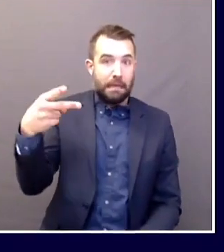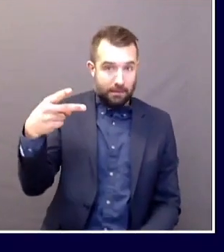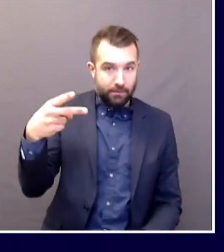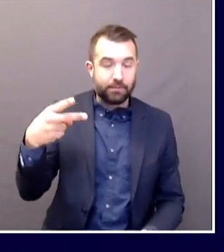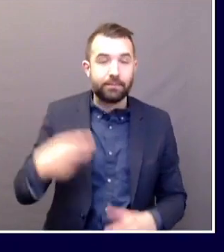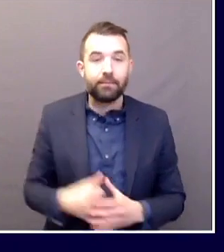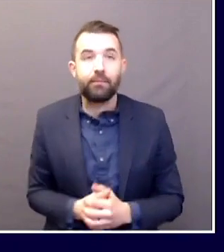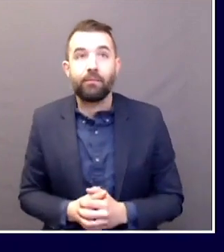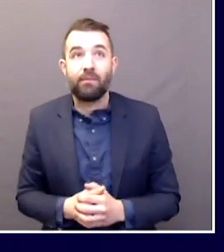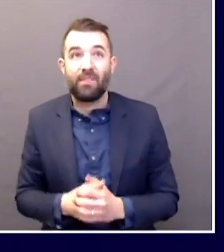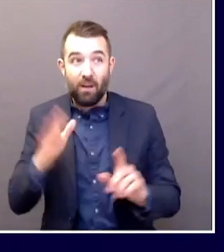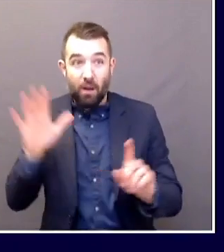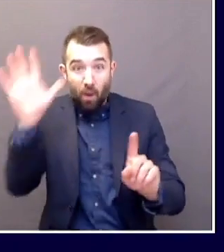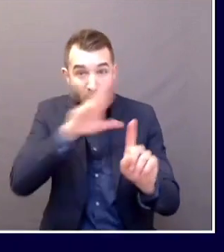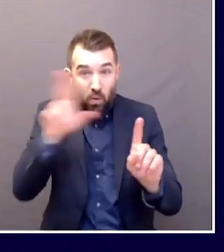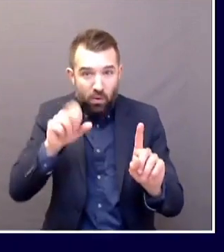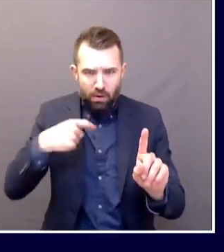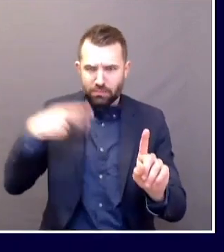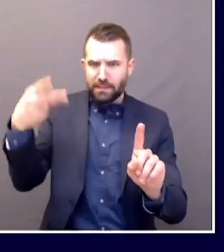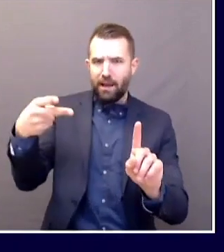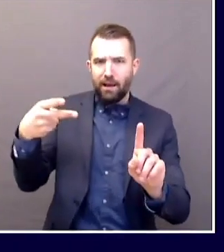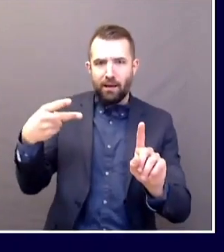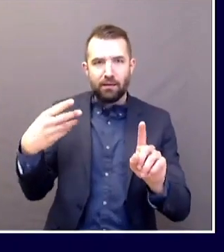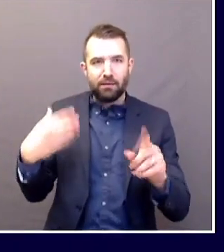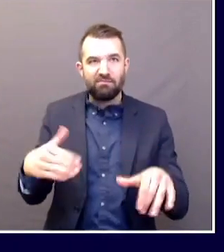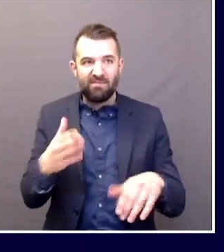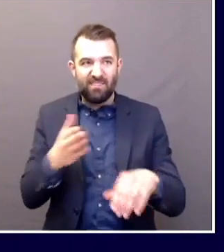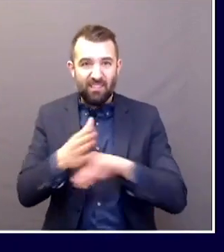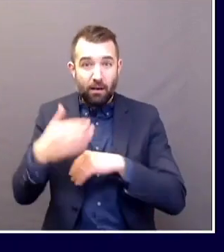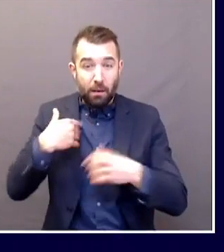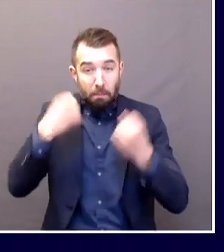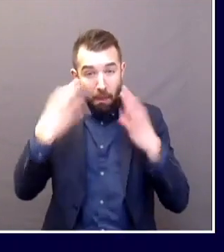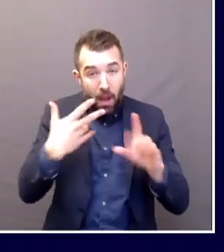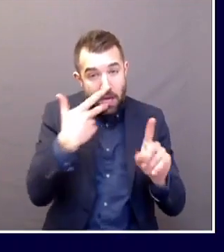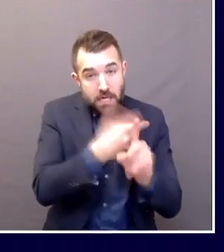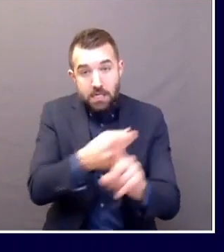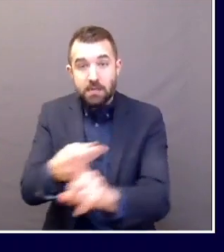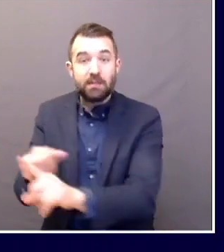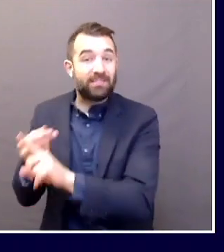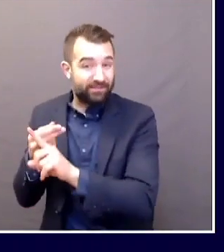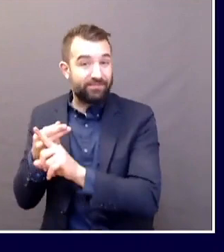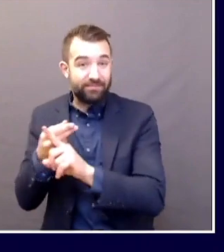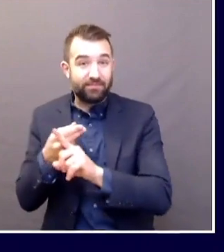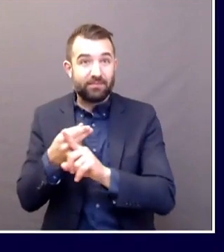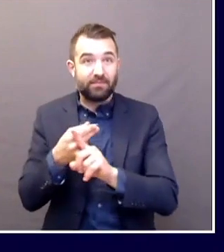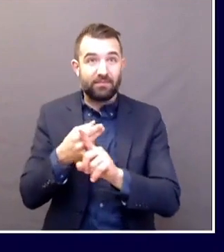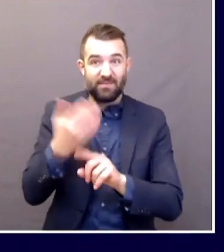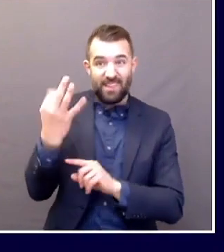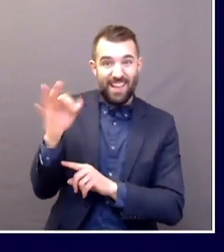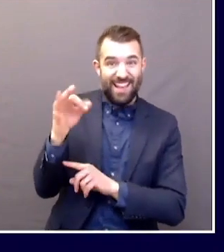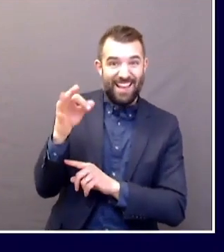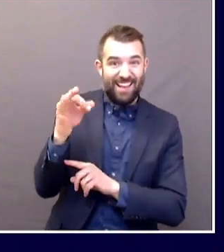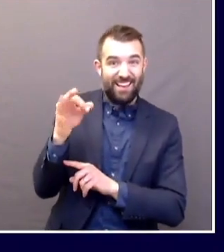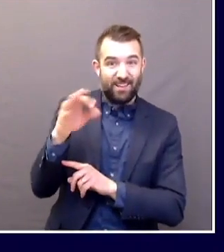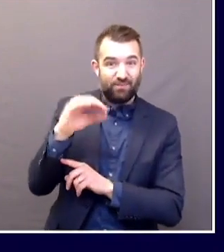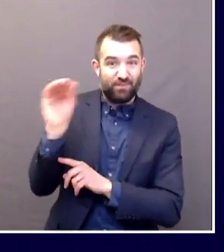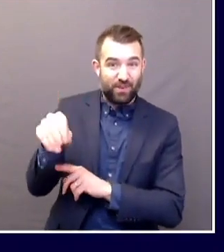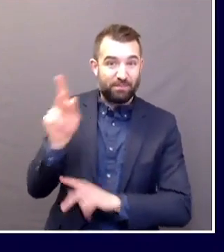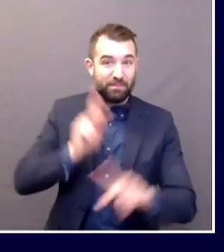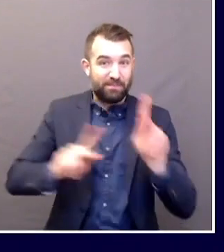vaccine, and more than 253,000 people, or almost 19% of the population, have gotten their first